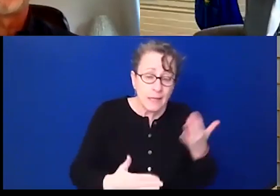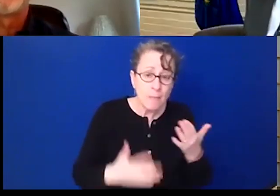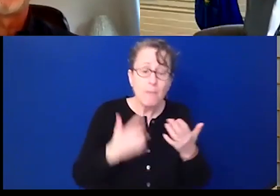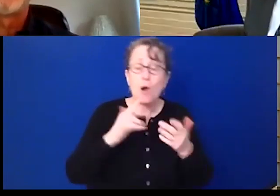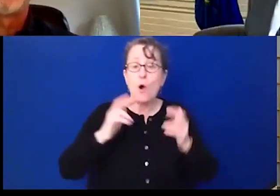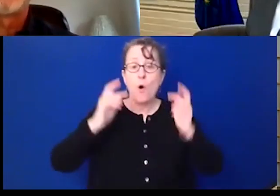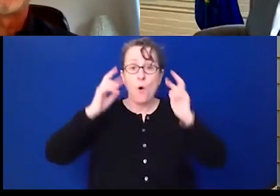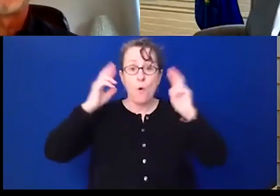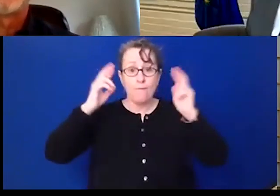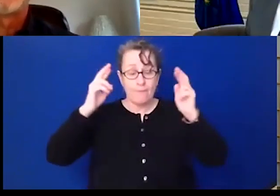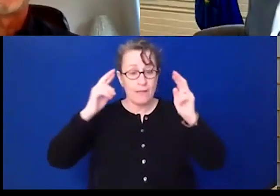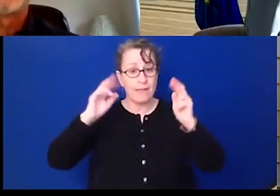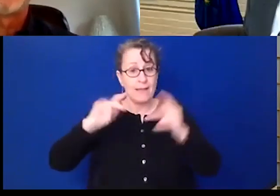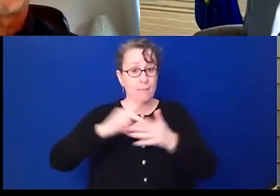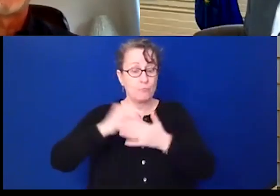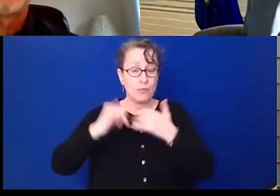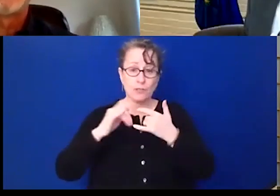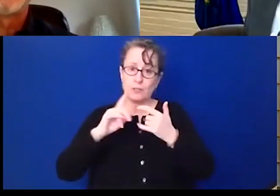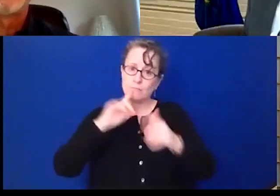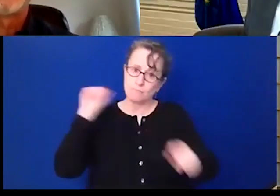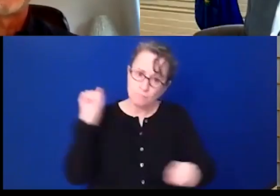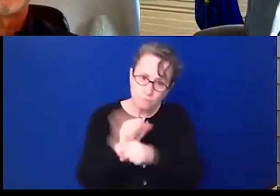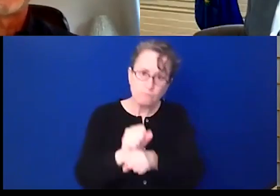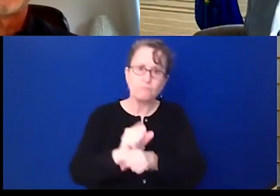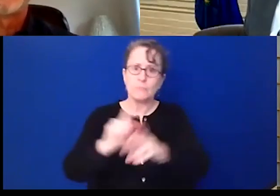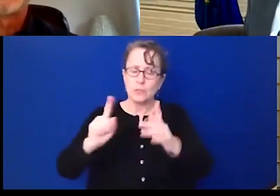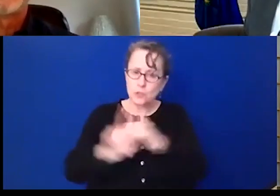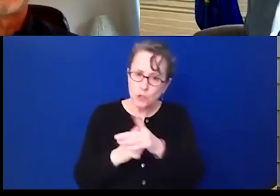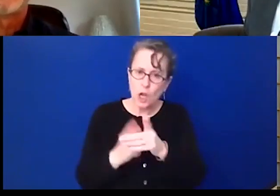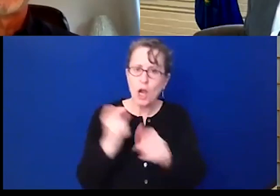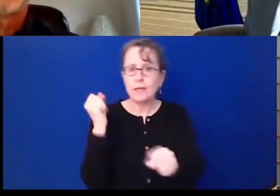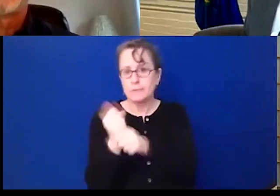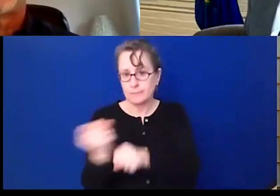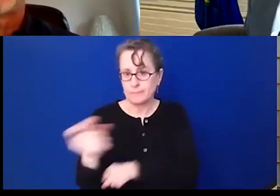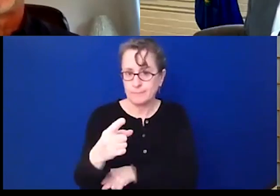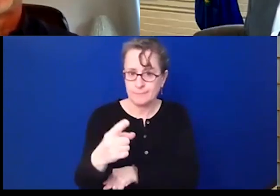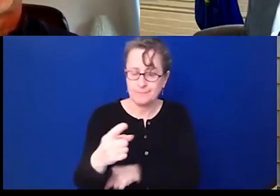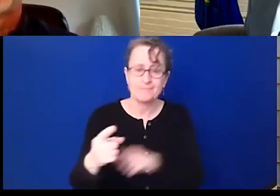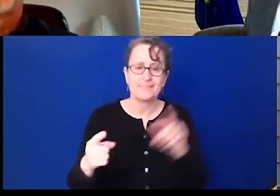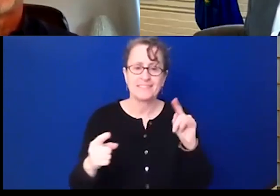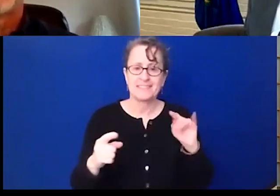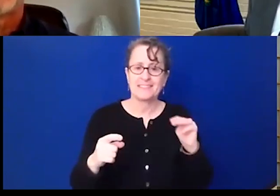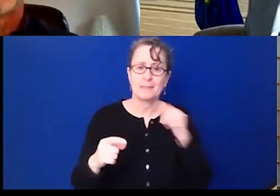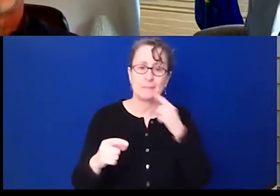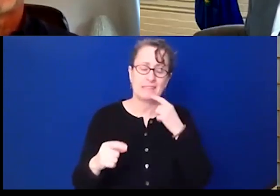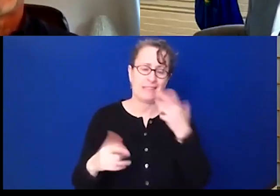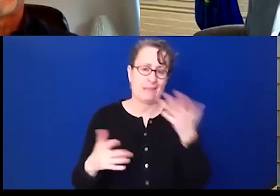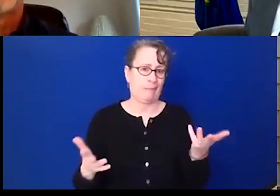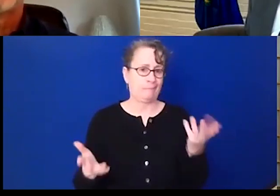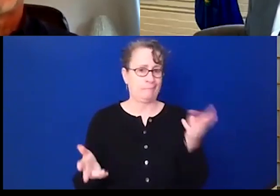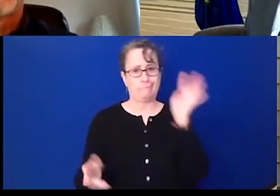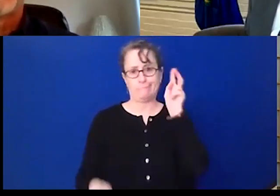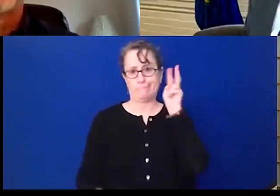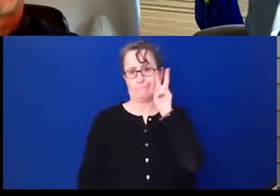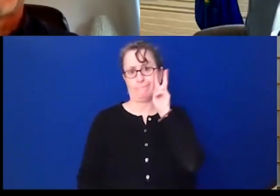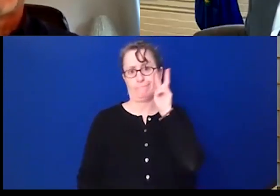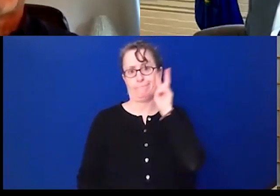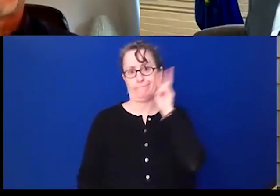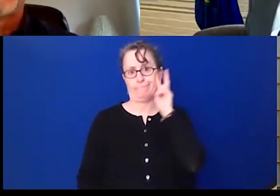keeps eluding us a little bit, maybe. But the Hinsdale Bridge one does feel very real because of these